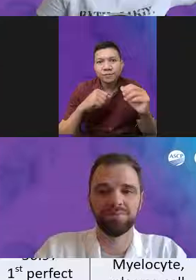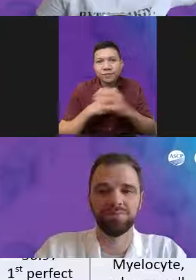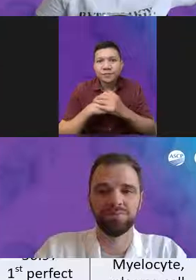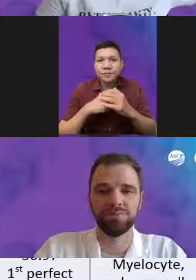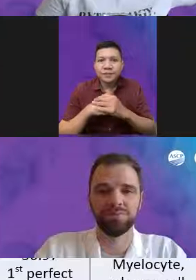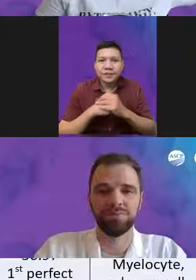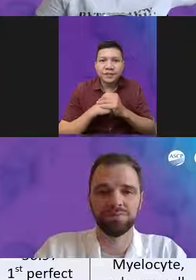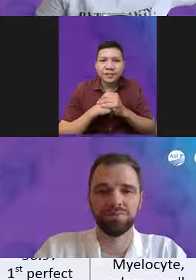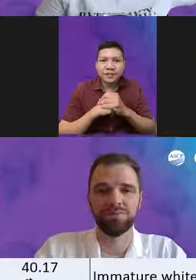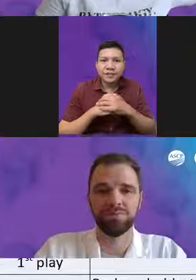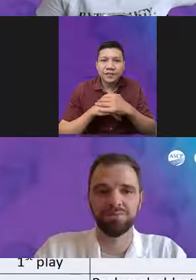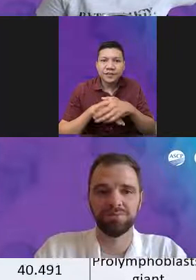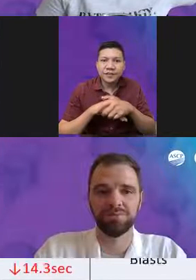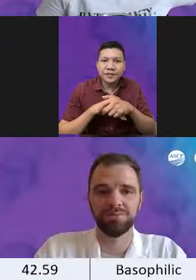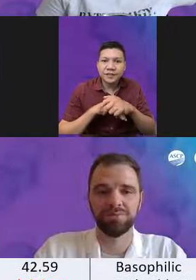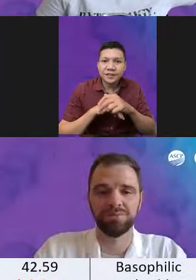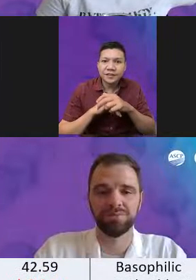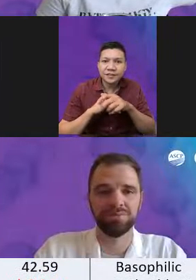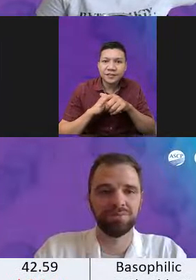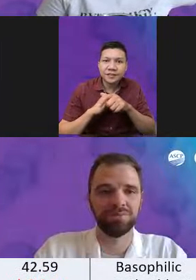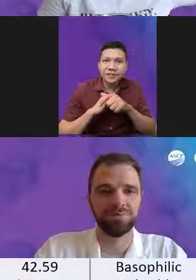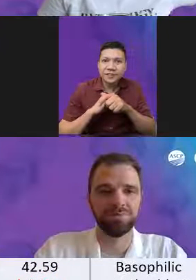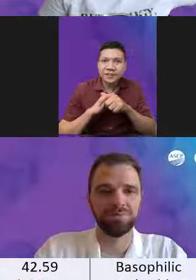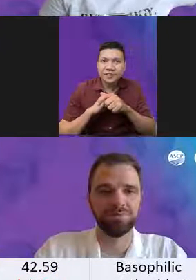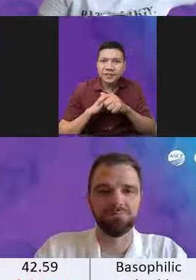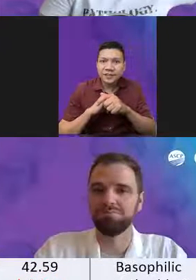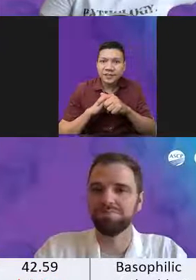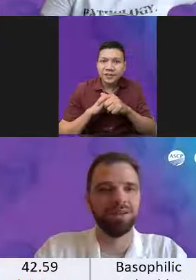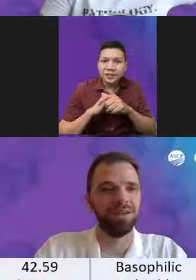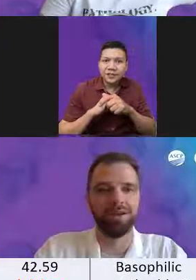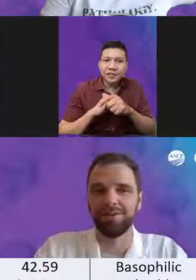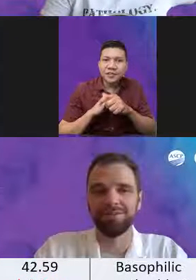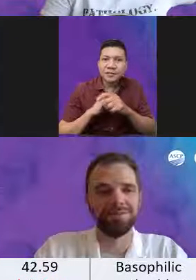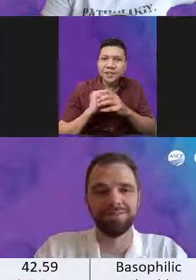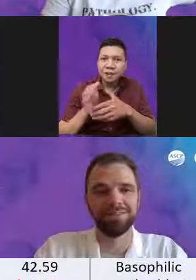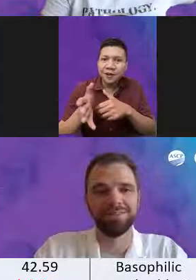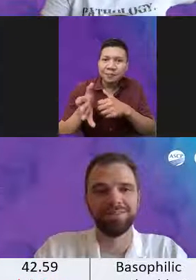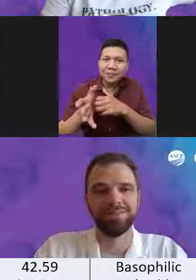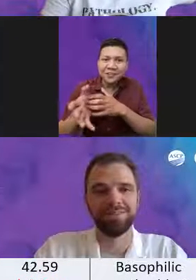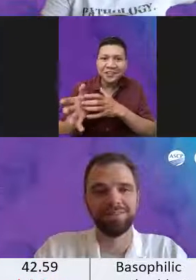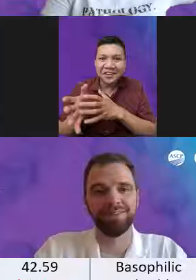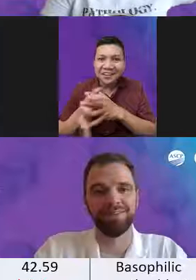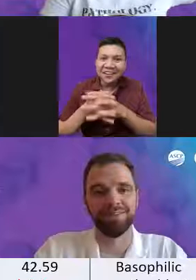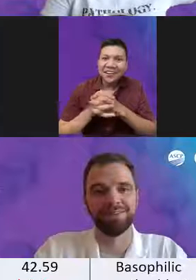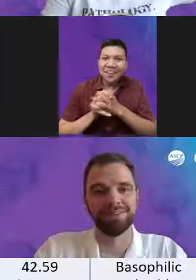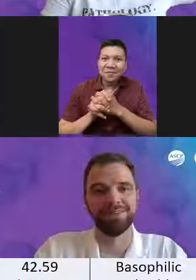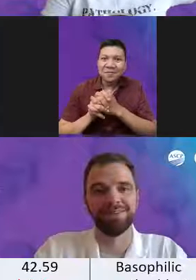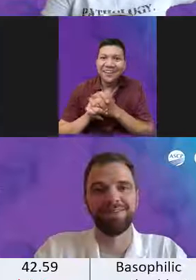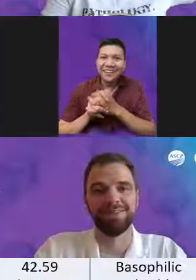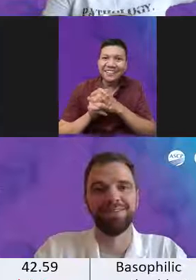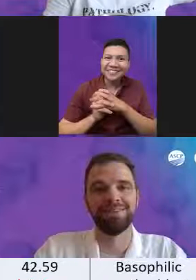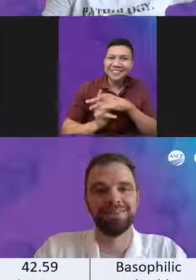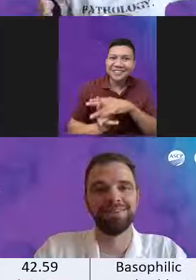it for good. Anything you all want to say? No. There's some tough competition here. It